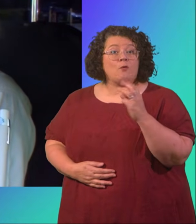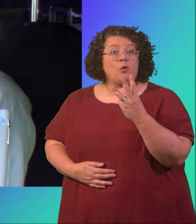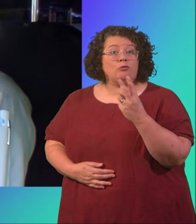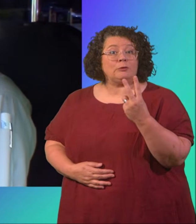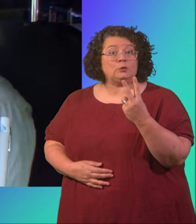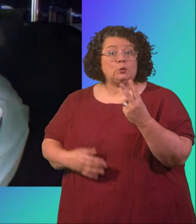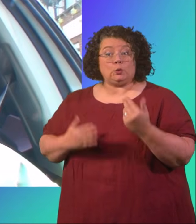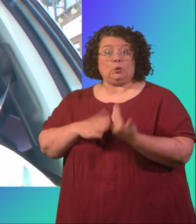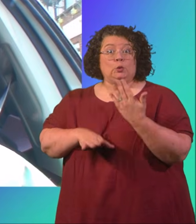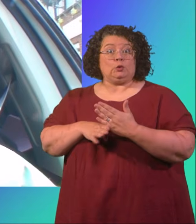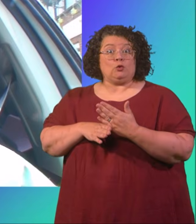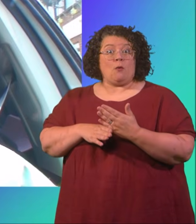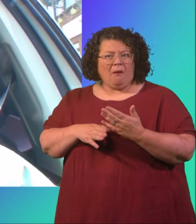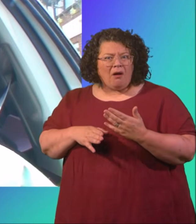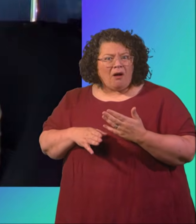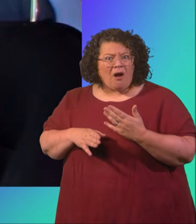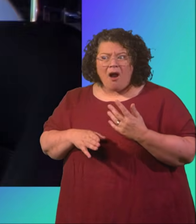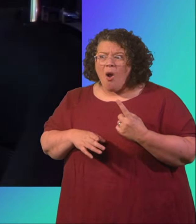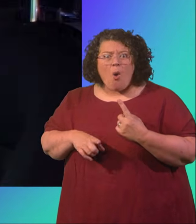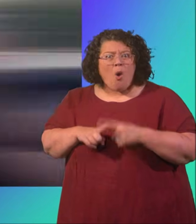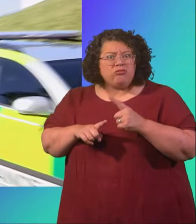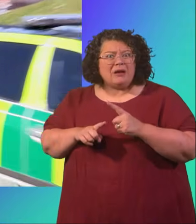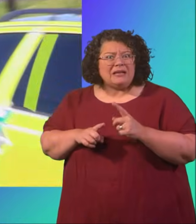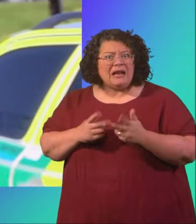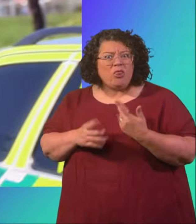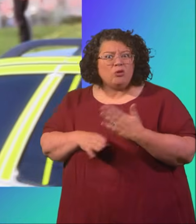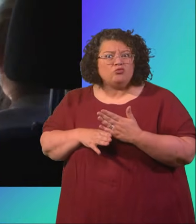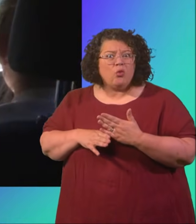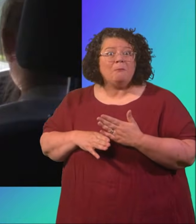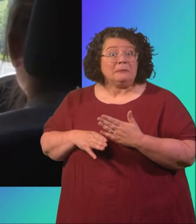5032, new job received, Eva. Got another job immediately. Yeah.